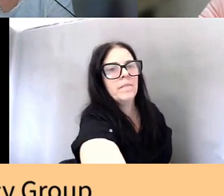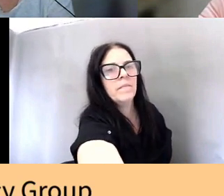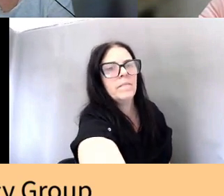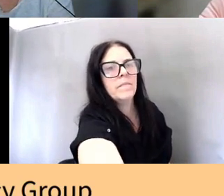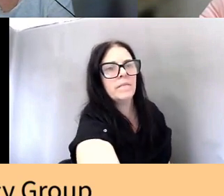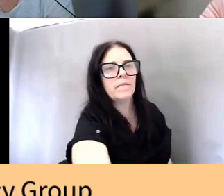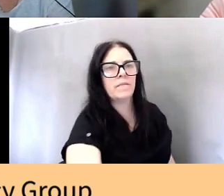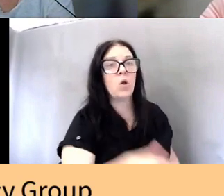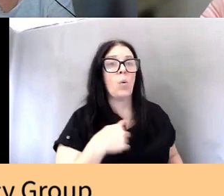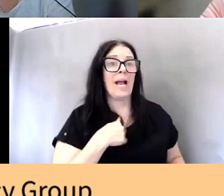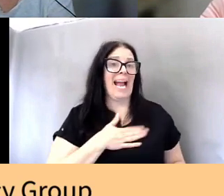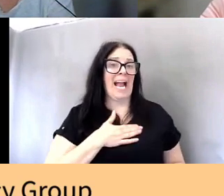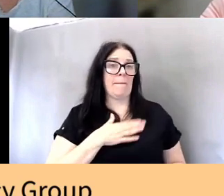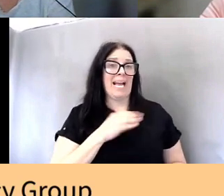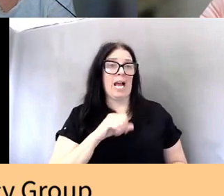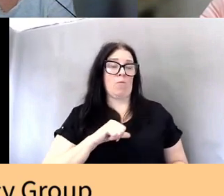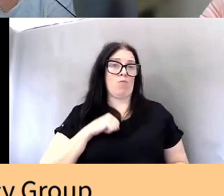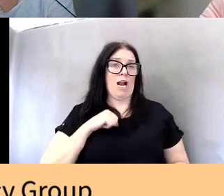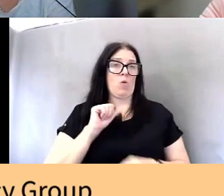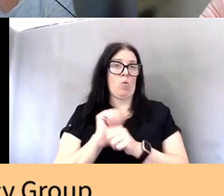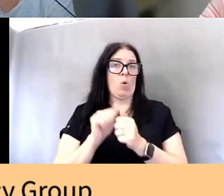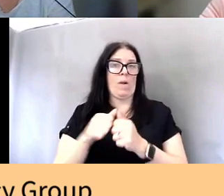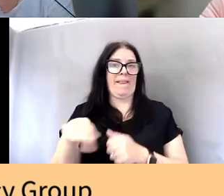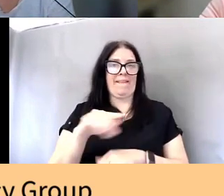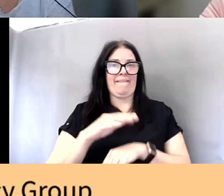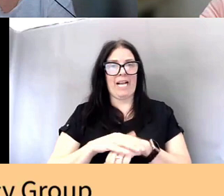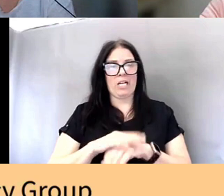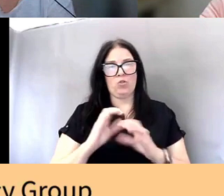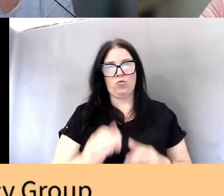to have worked with this advisory group.